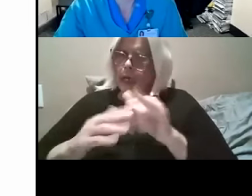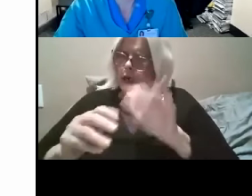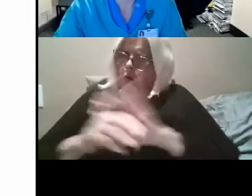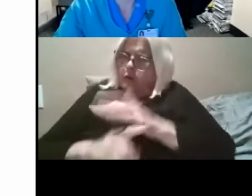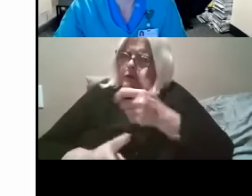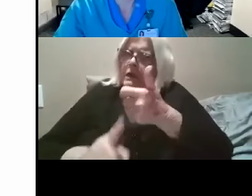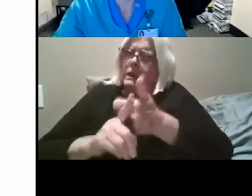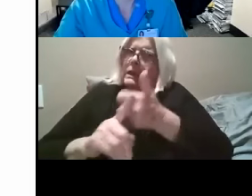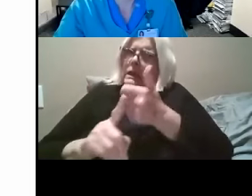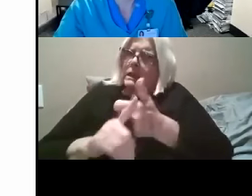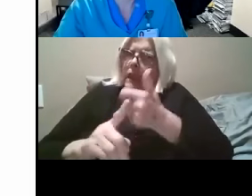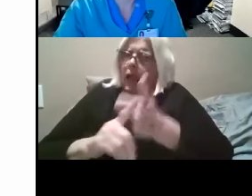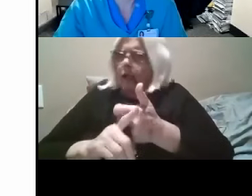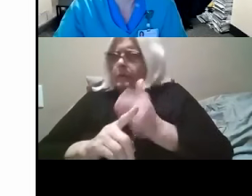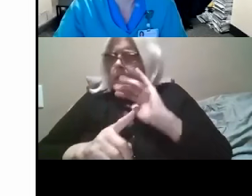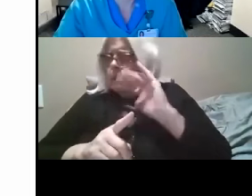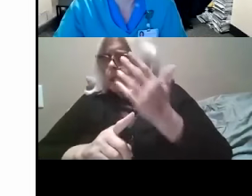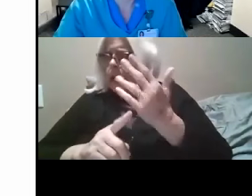The